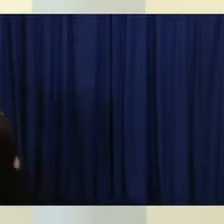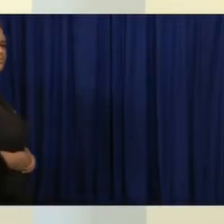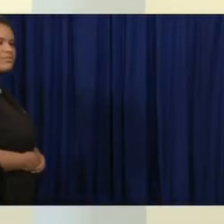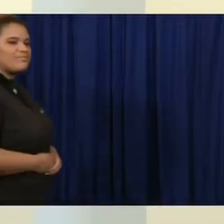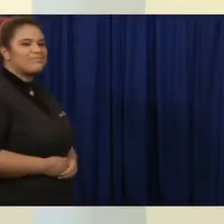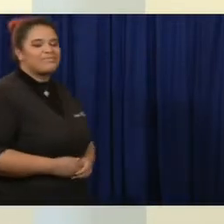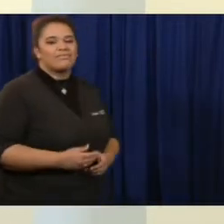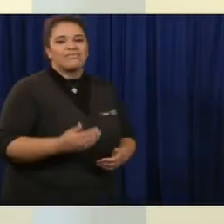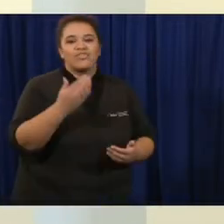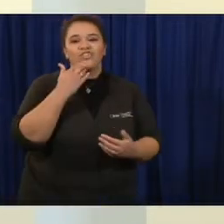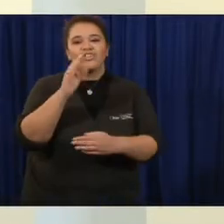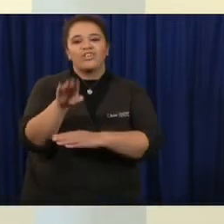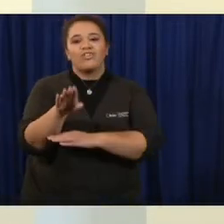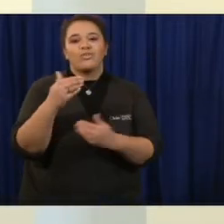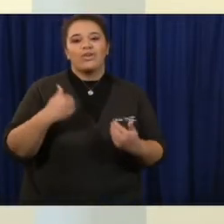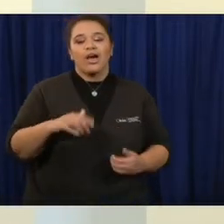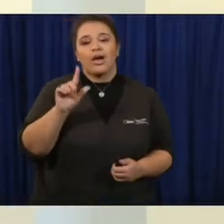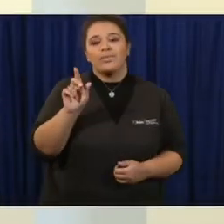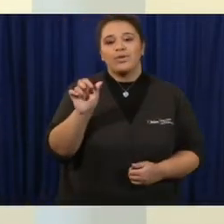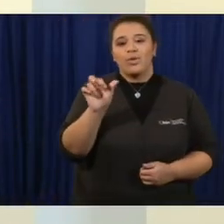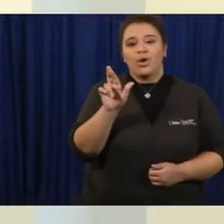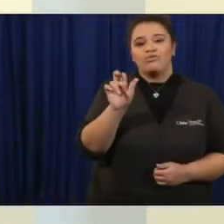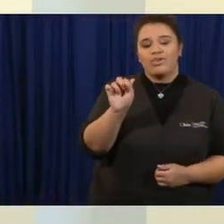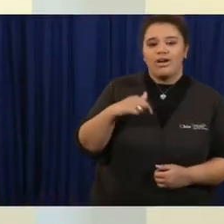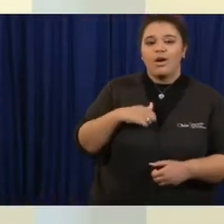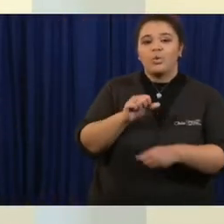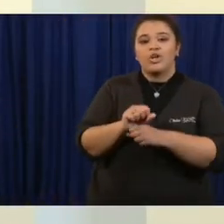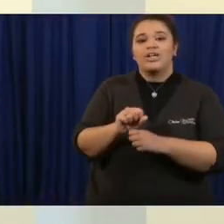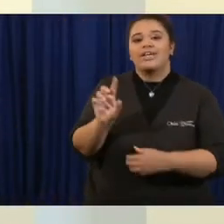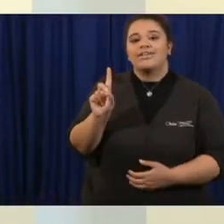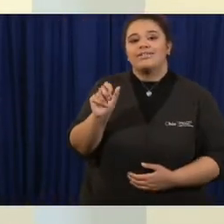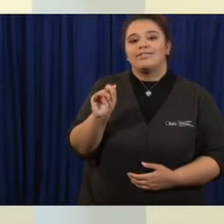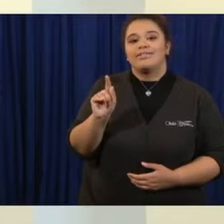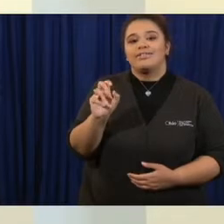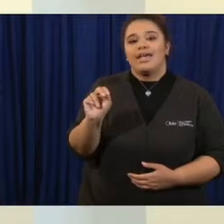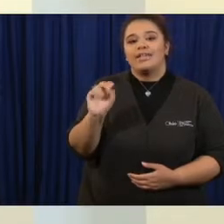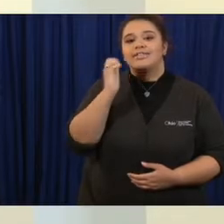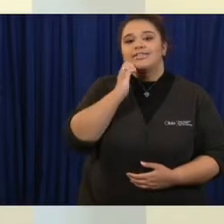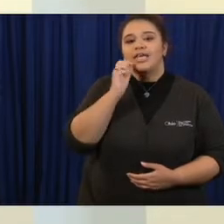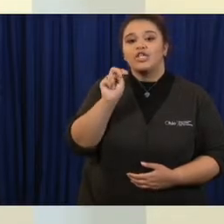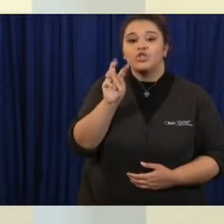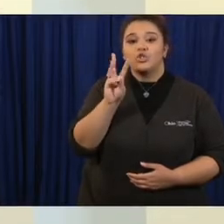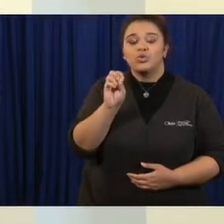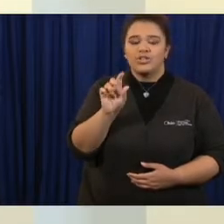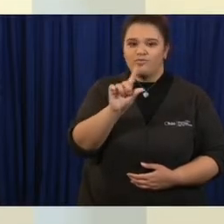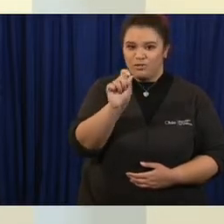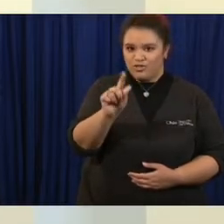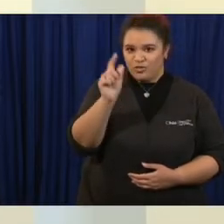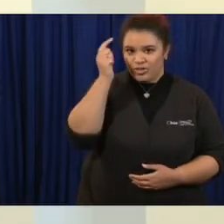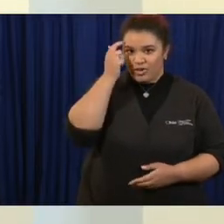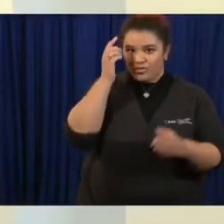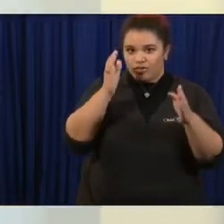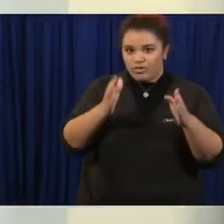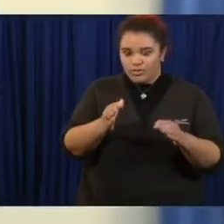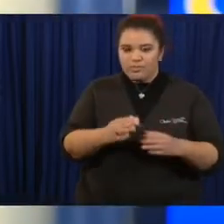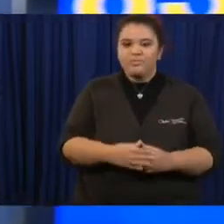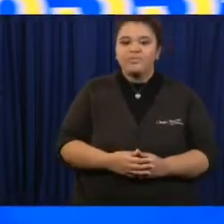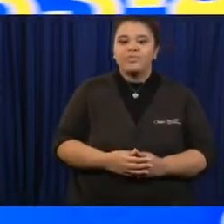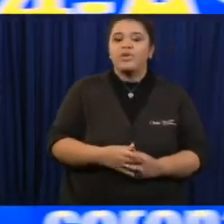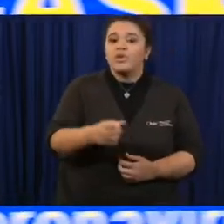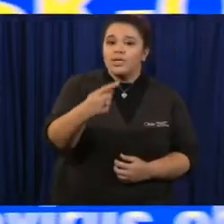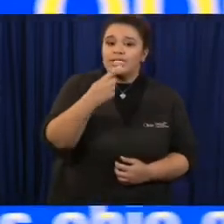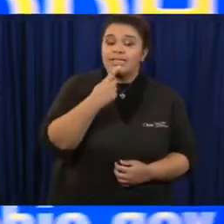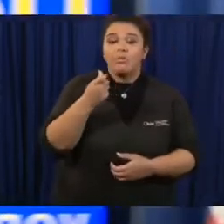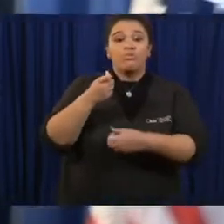Good afternoon. It's Laura Bischoff, Dayton Daily News, and my question is for Governor DeWine. You've said that the right of